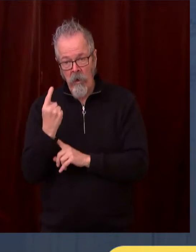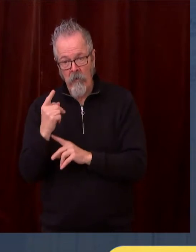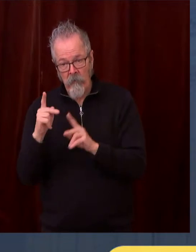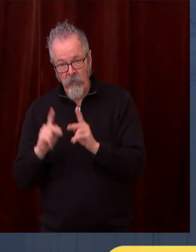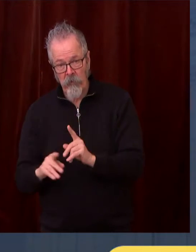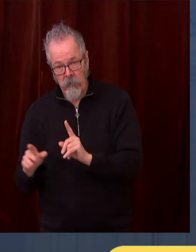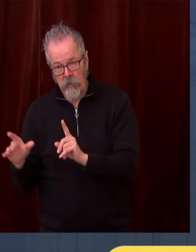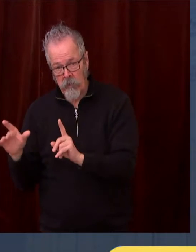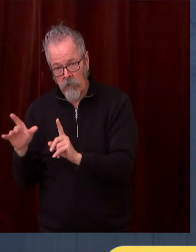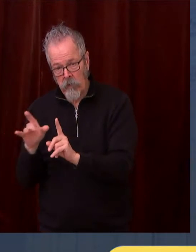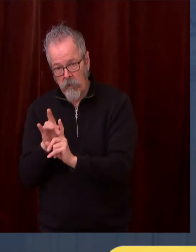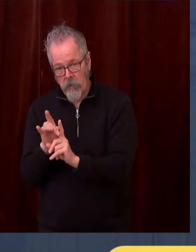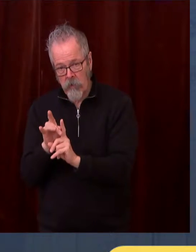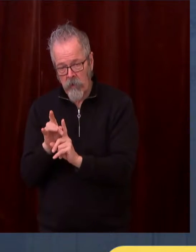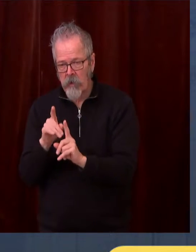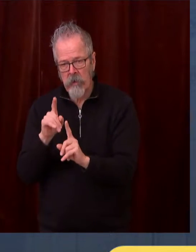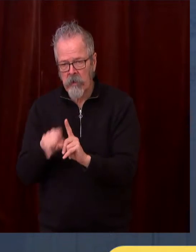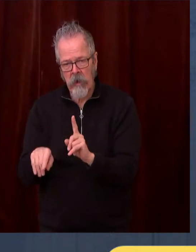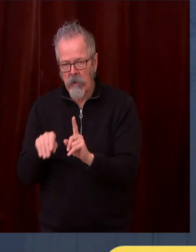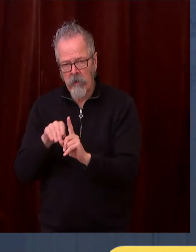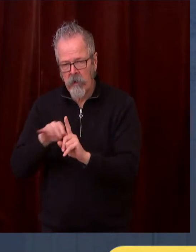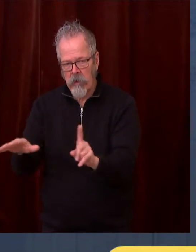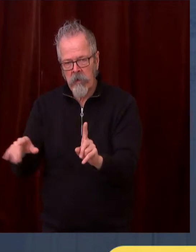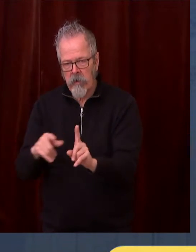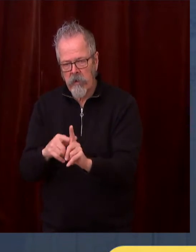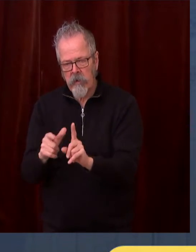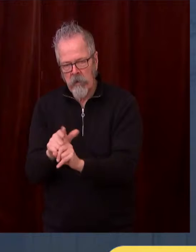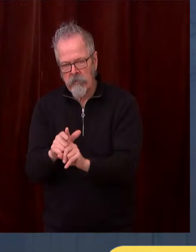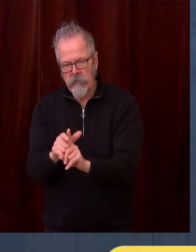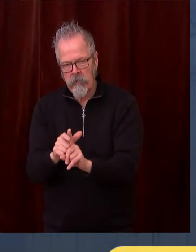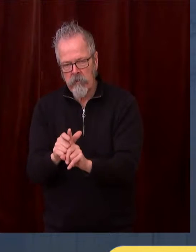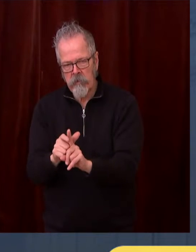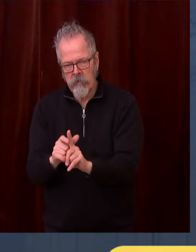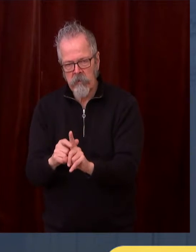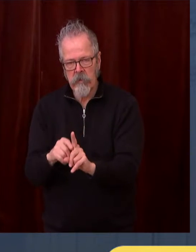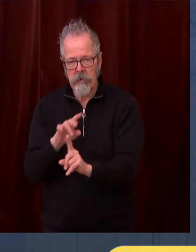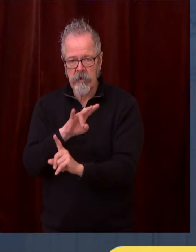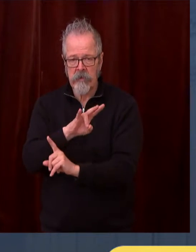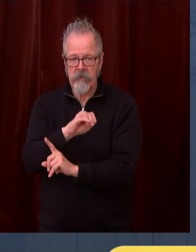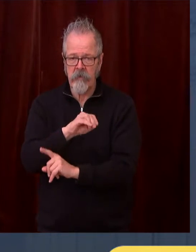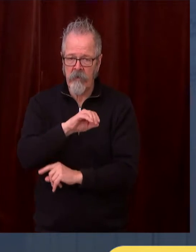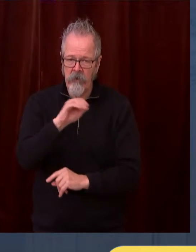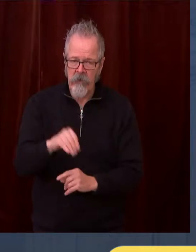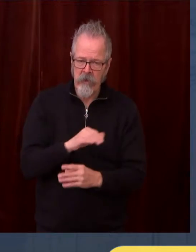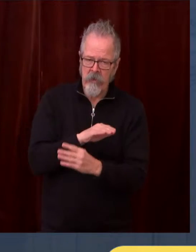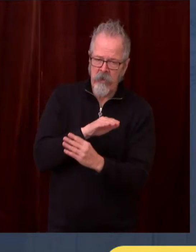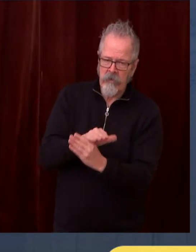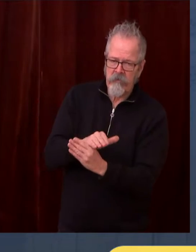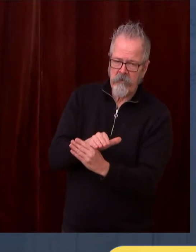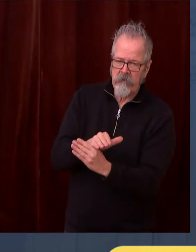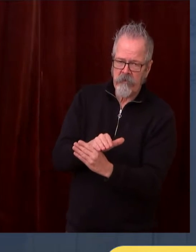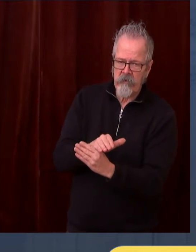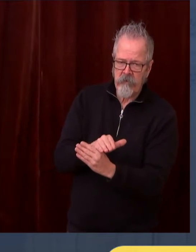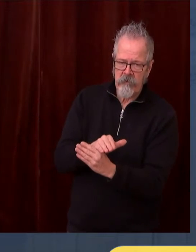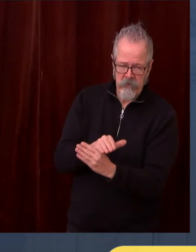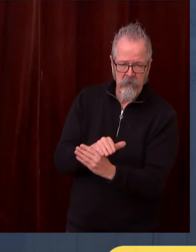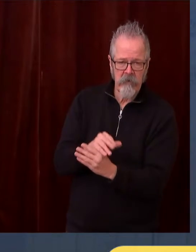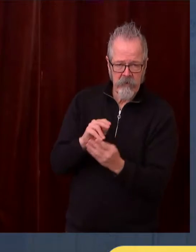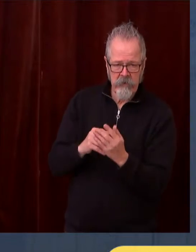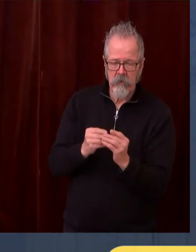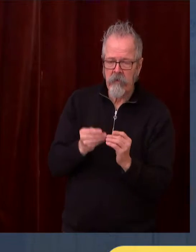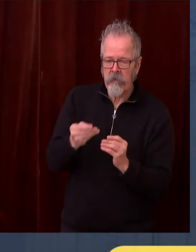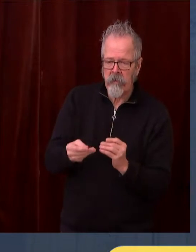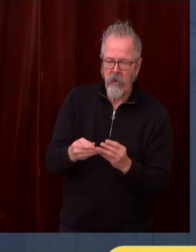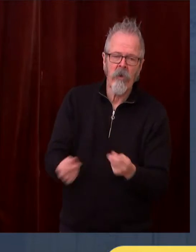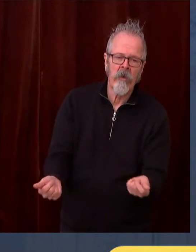difficult to predict how much immunity we'll have along the way, because as the governor